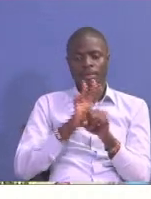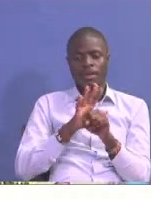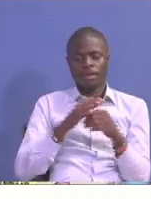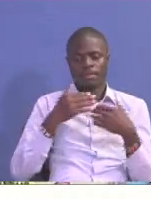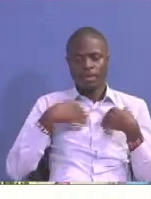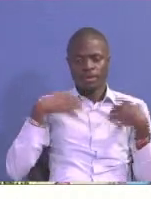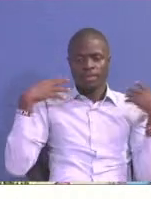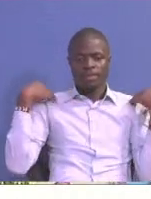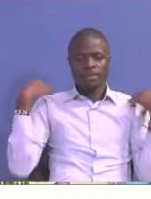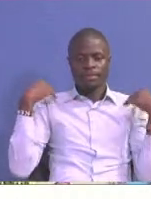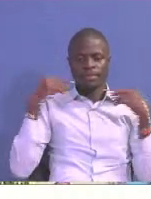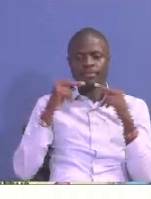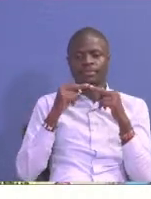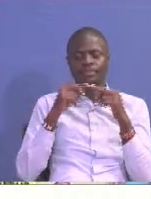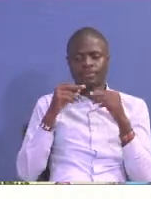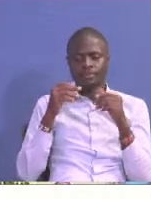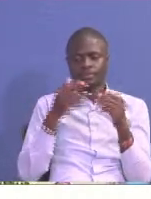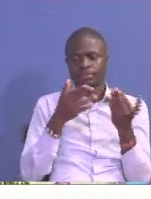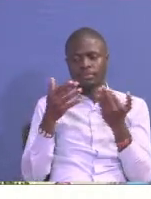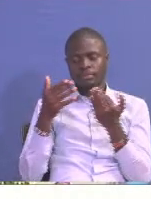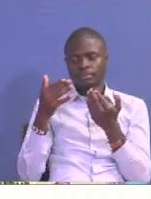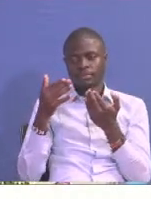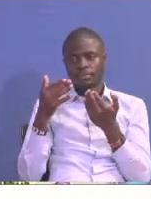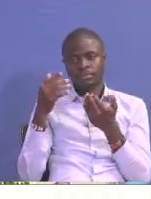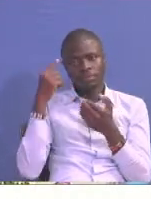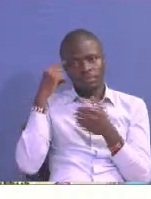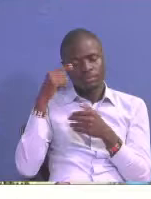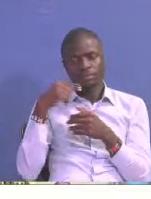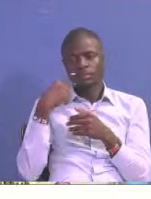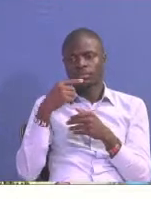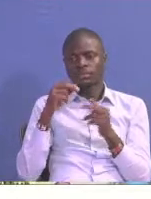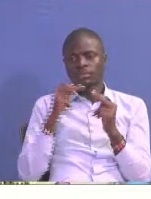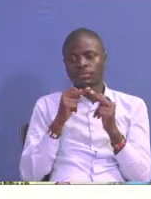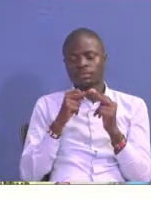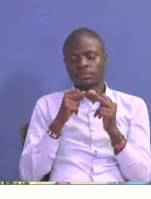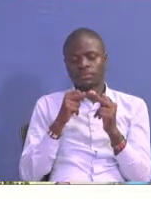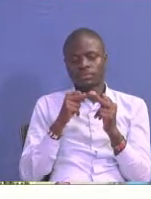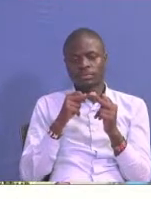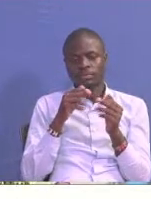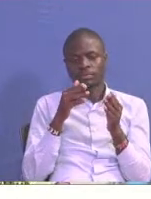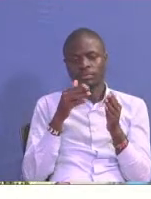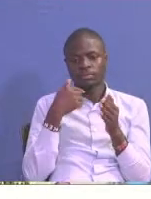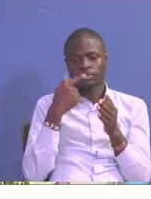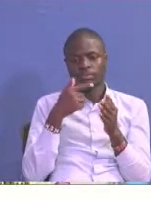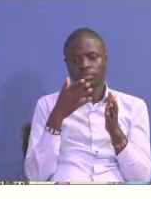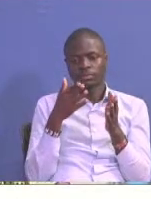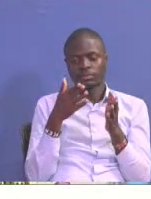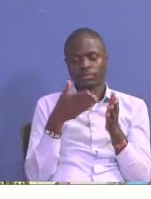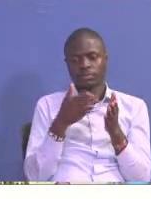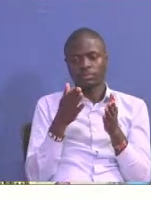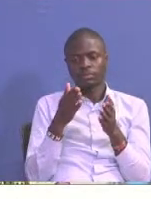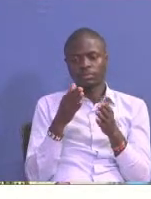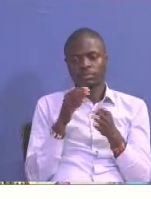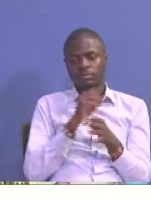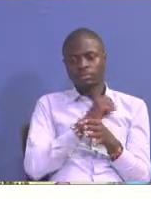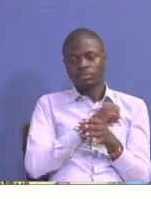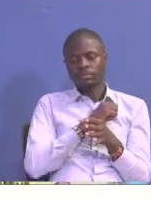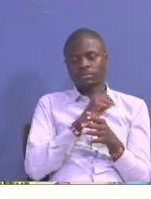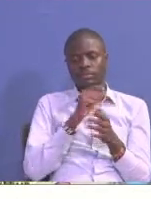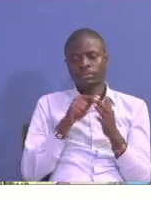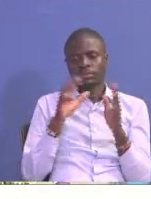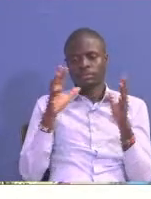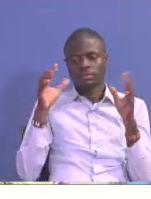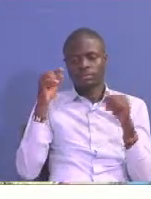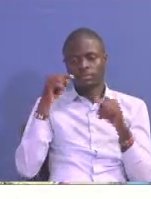online. And allow me also in absentia for those who are online and those who probably sent their apologies to clap for